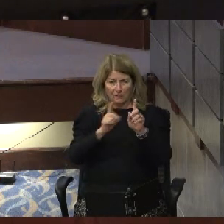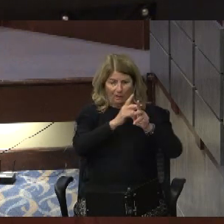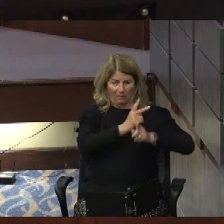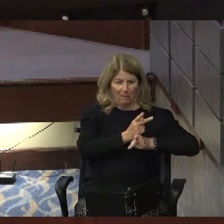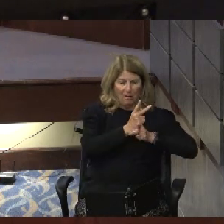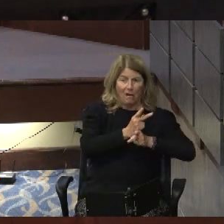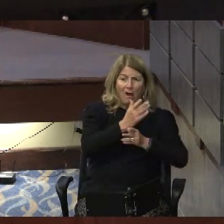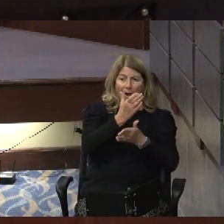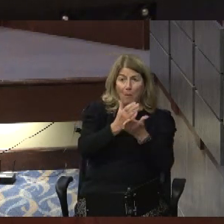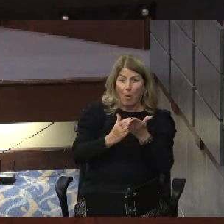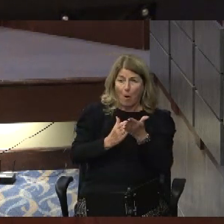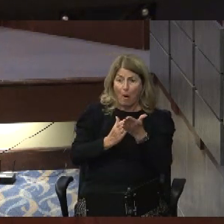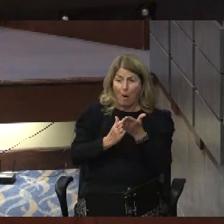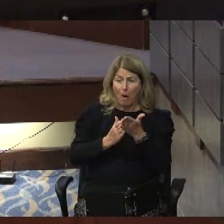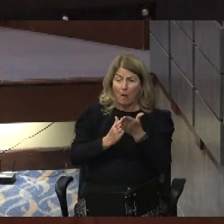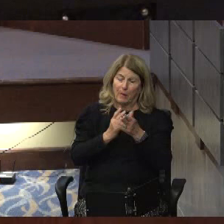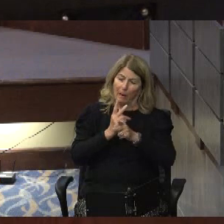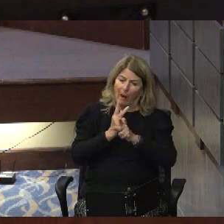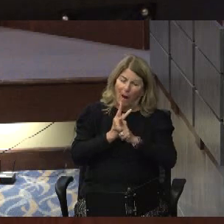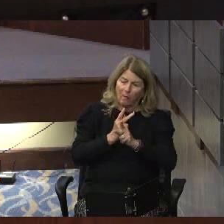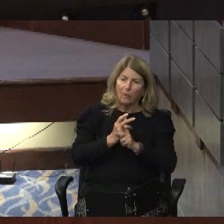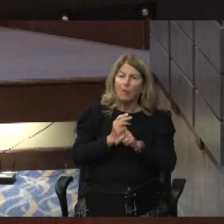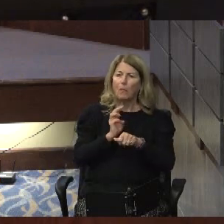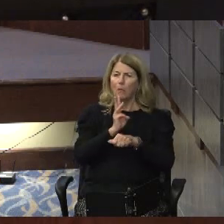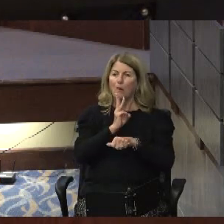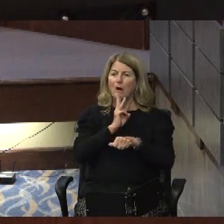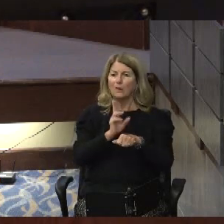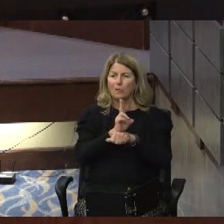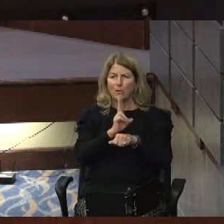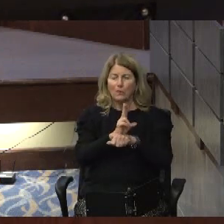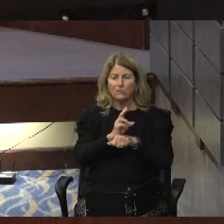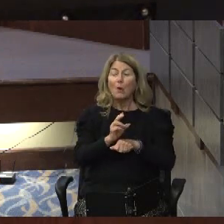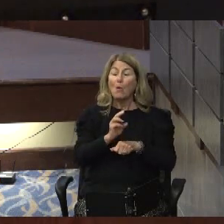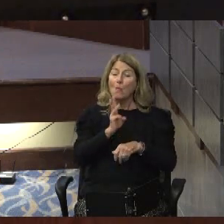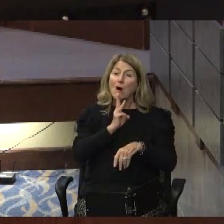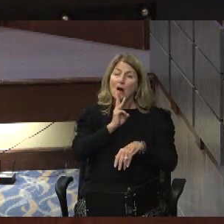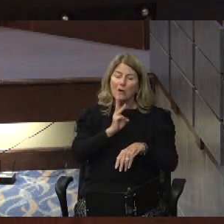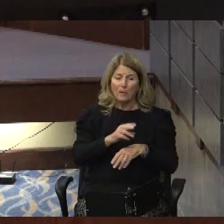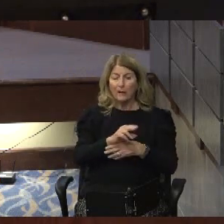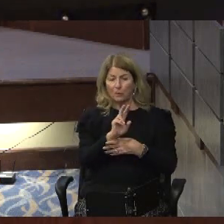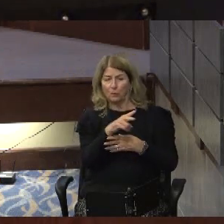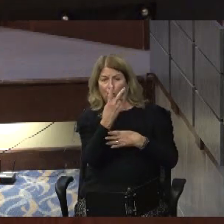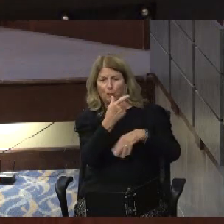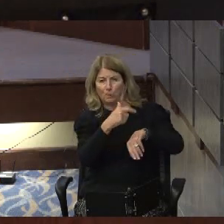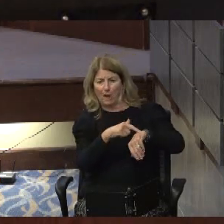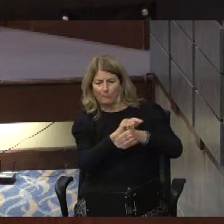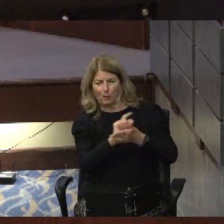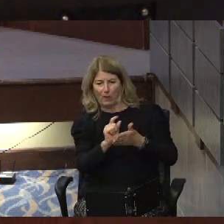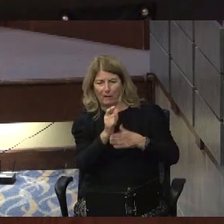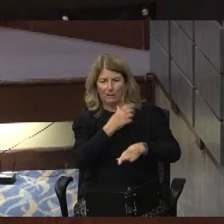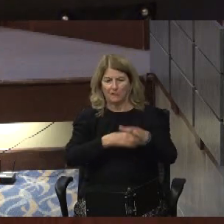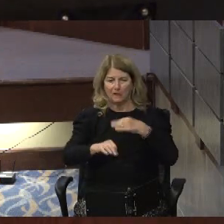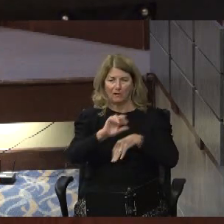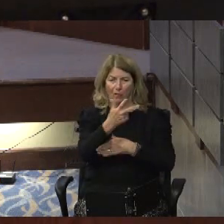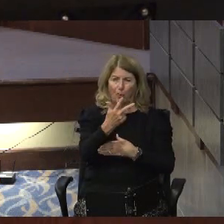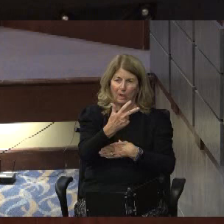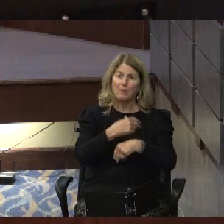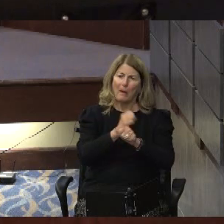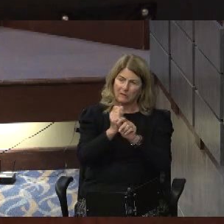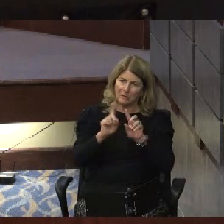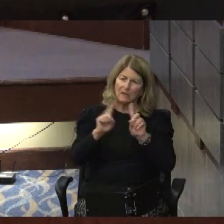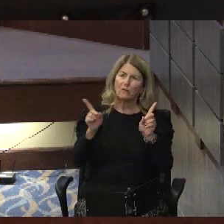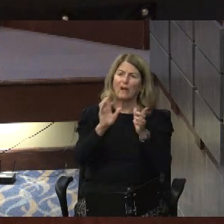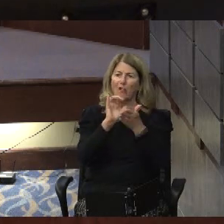may think, well, I'm only watering it twice a week instead of 3 times, or once instead of twice. It makes a difference, and that is